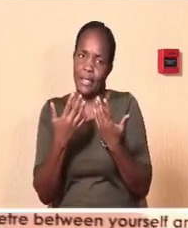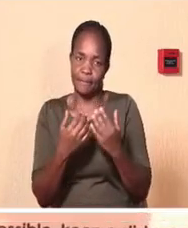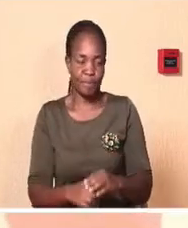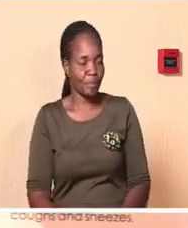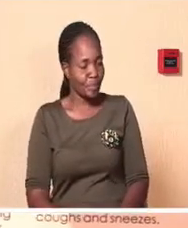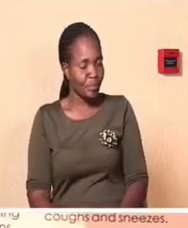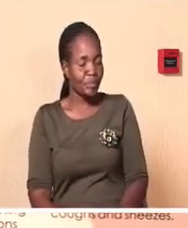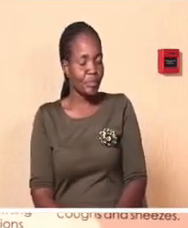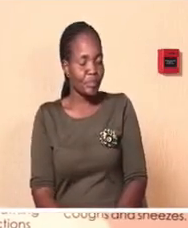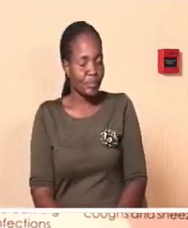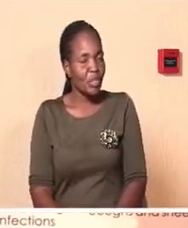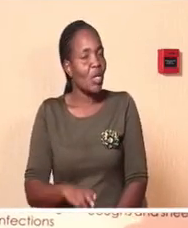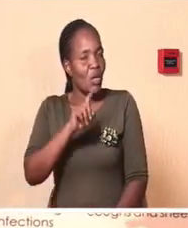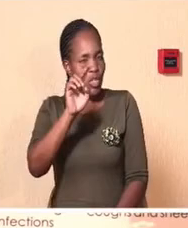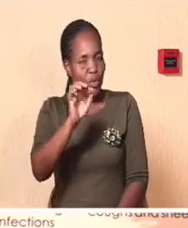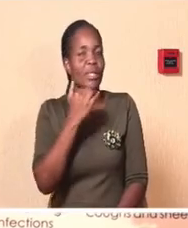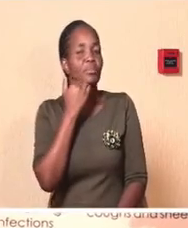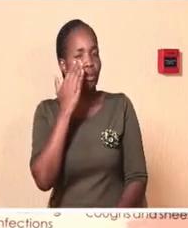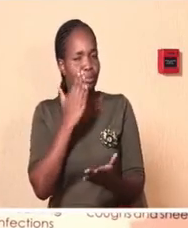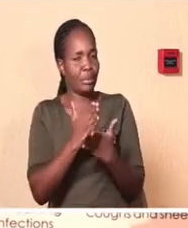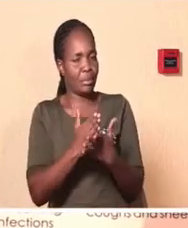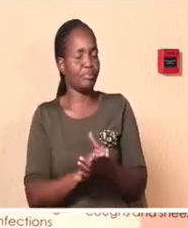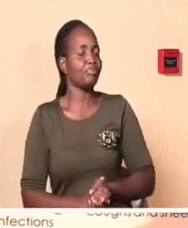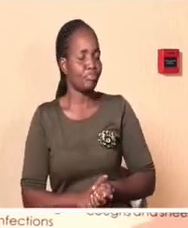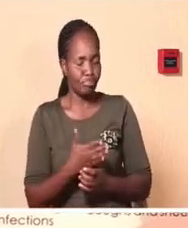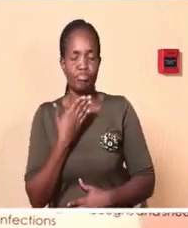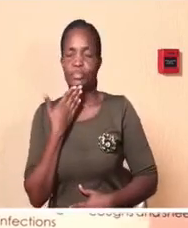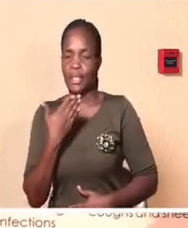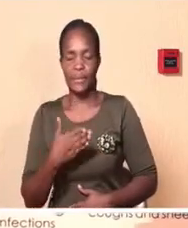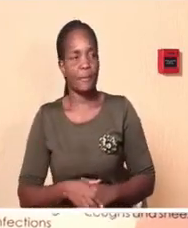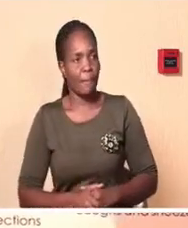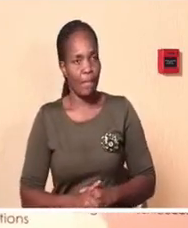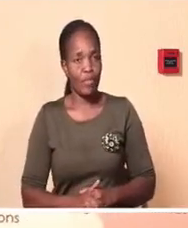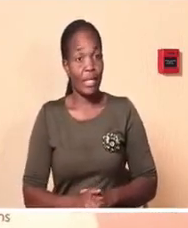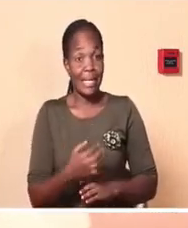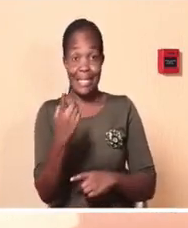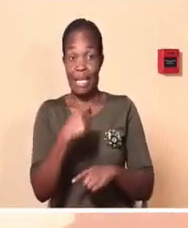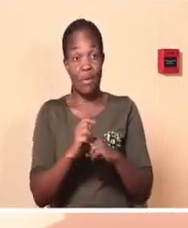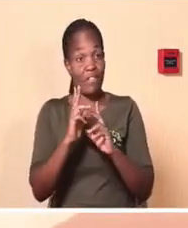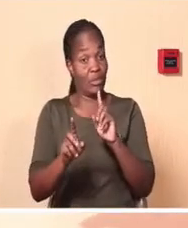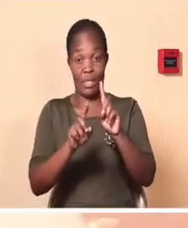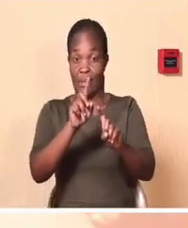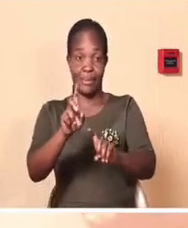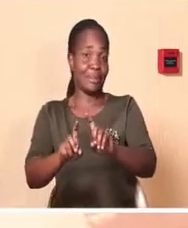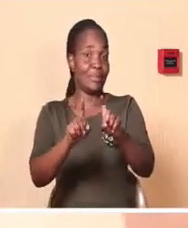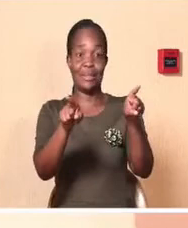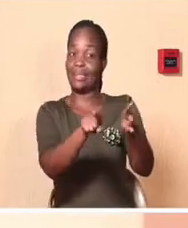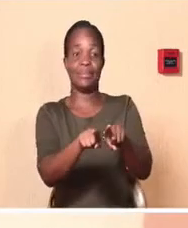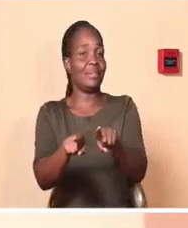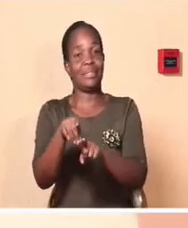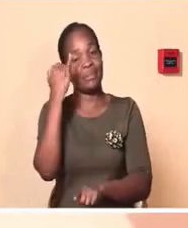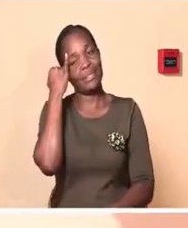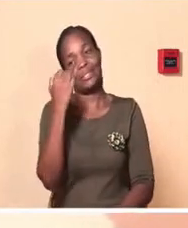very important question. And it's come up almost every time. And as I